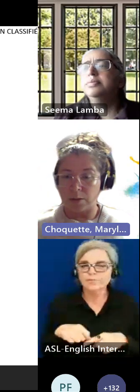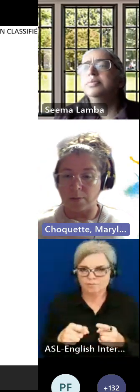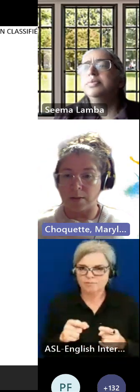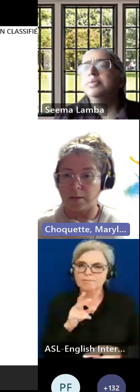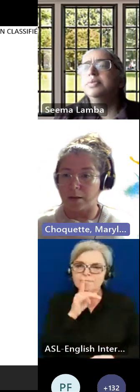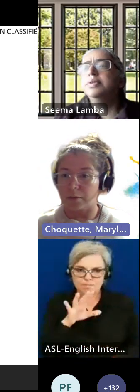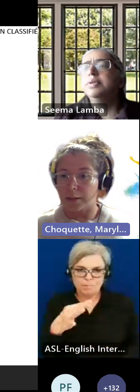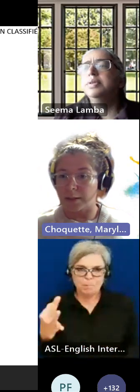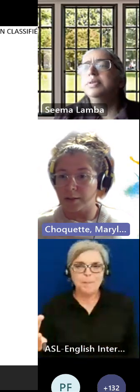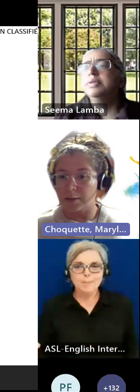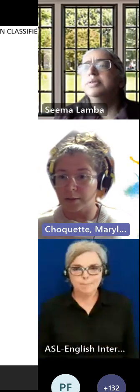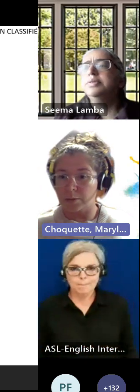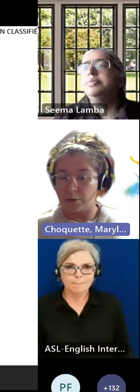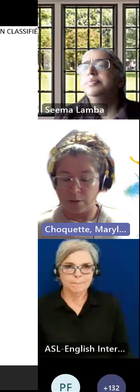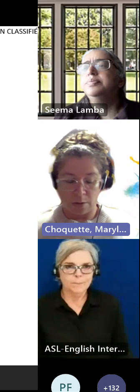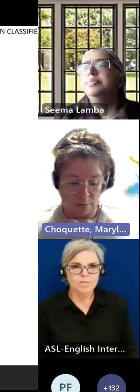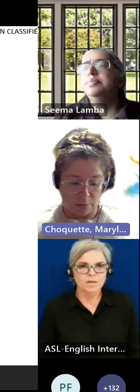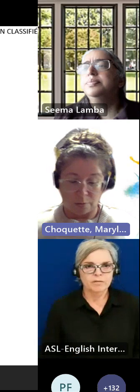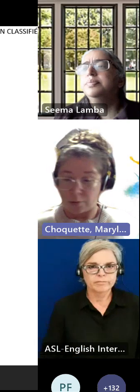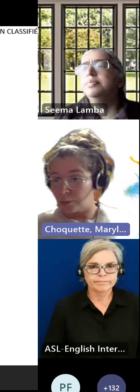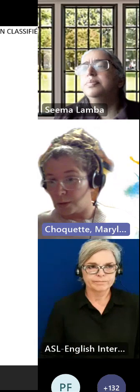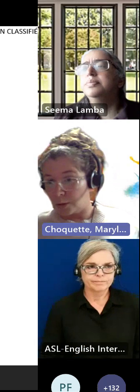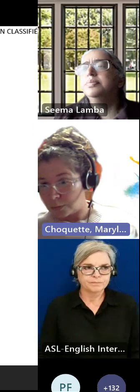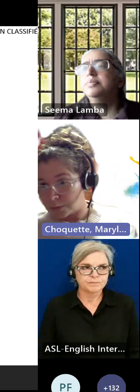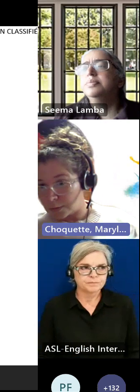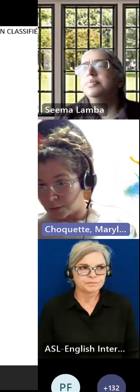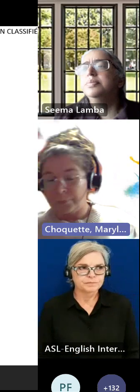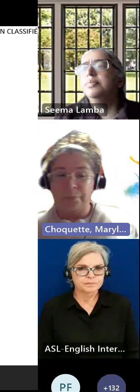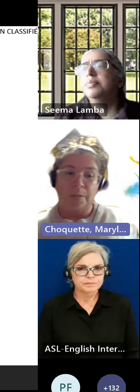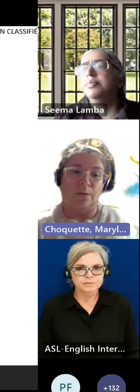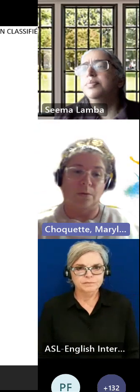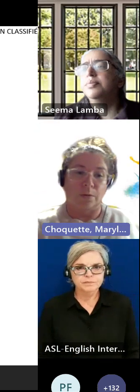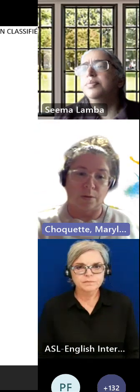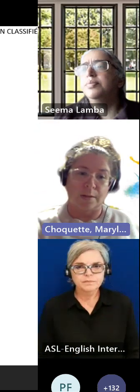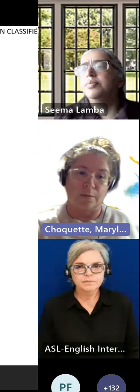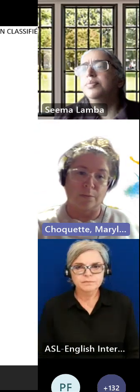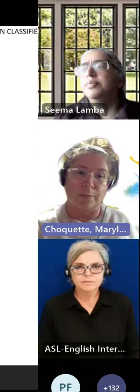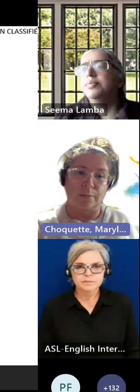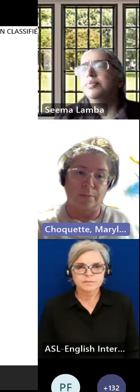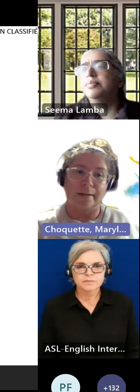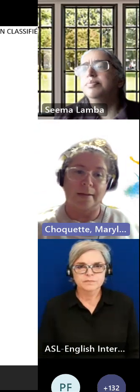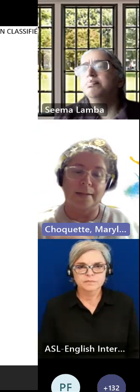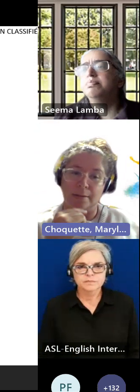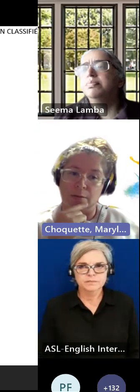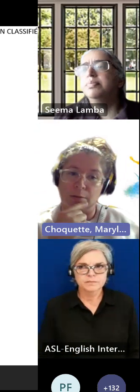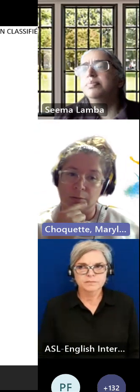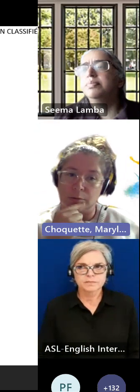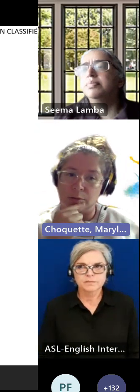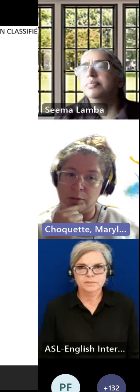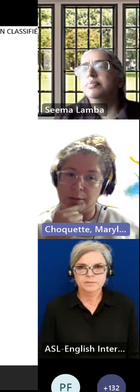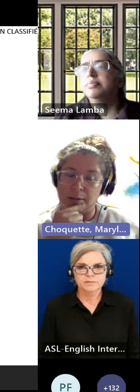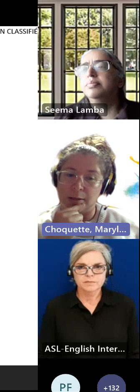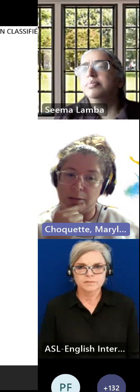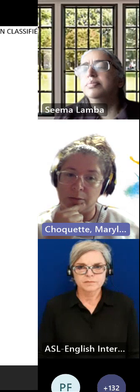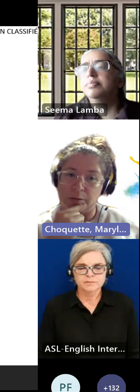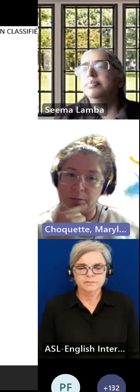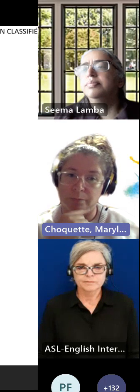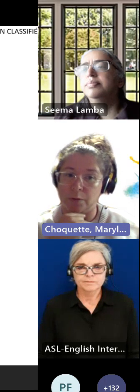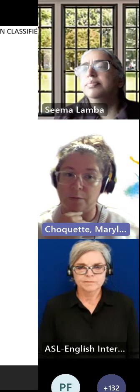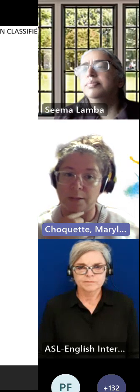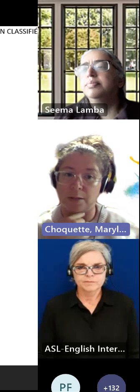des questions, des commentaires en français, n'hésitez pas. Je suis là pour ça. Donc, sentez-vous bien à l'aise de jaser